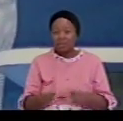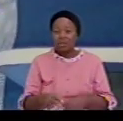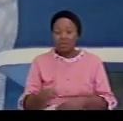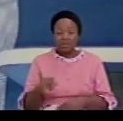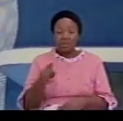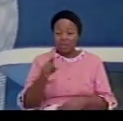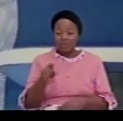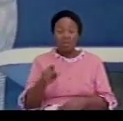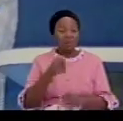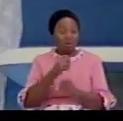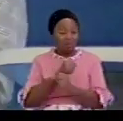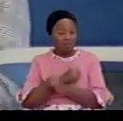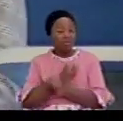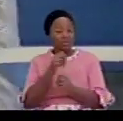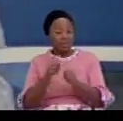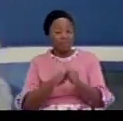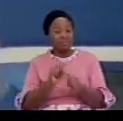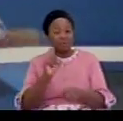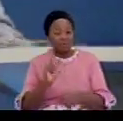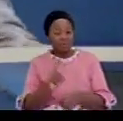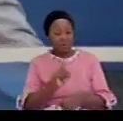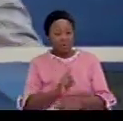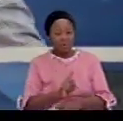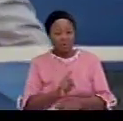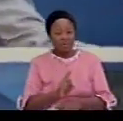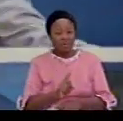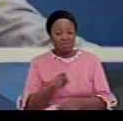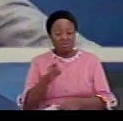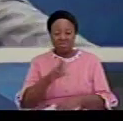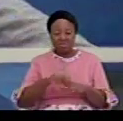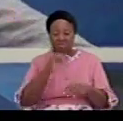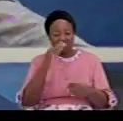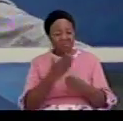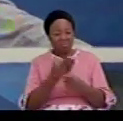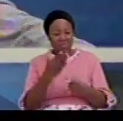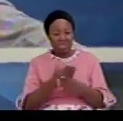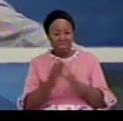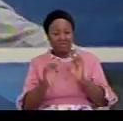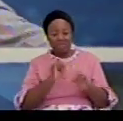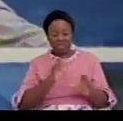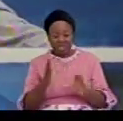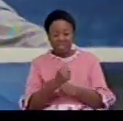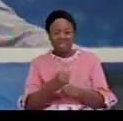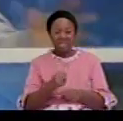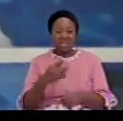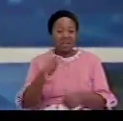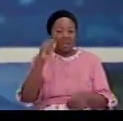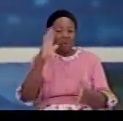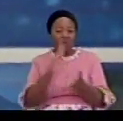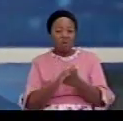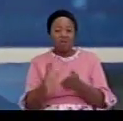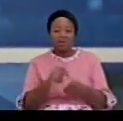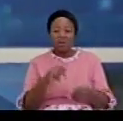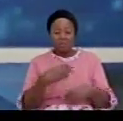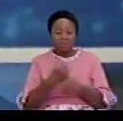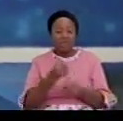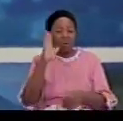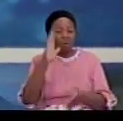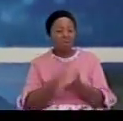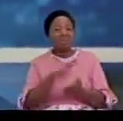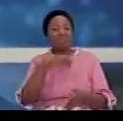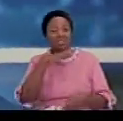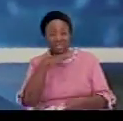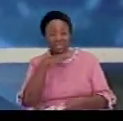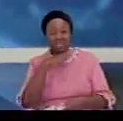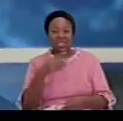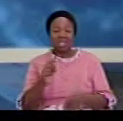loves everyone. He doesn't mind if I take his wife and defile his wife. The Christian is full